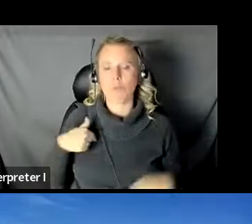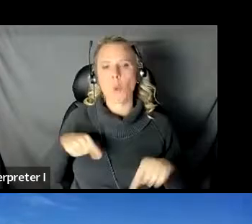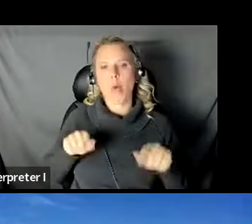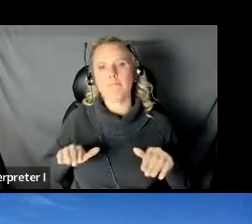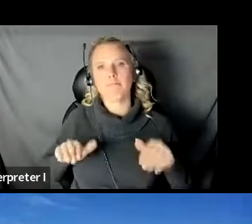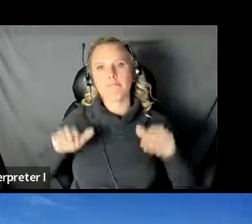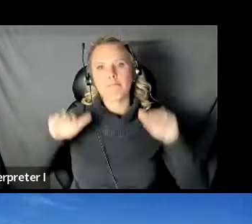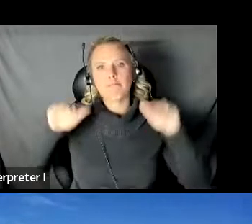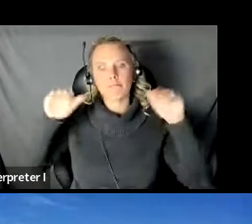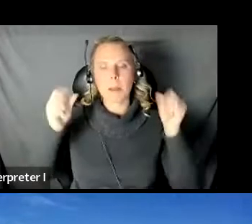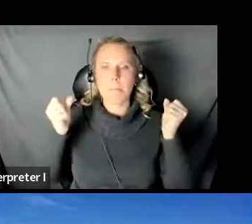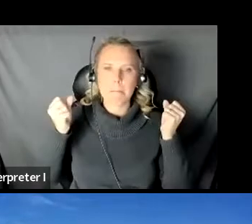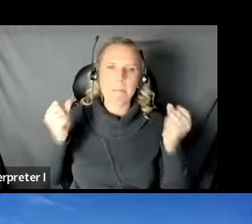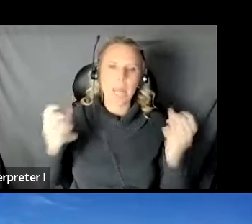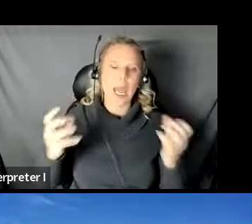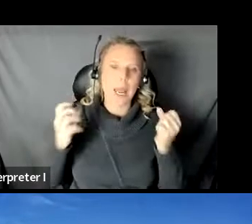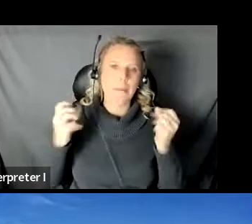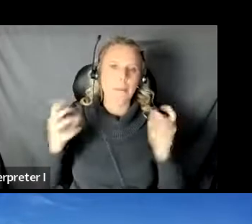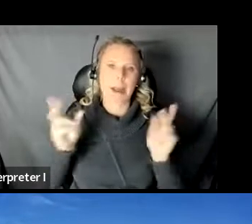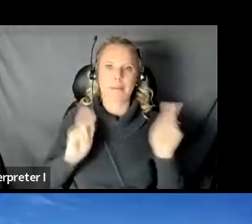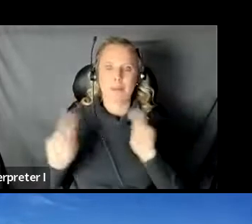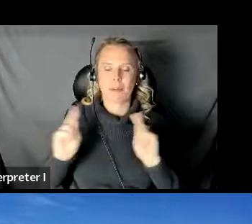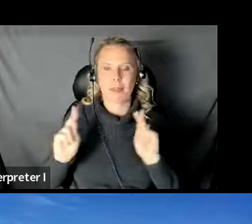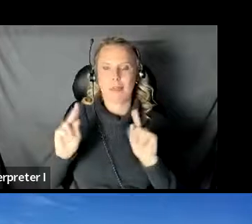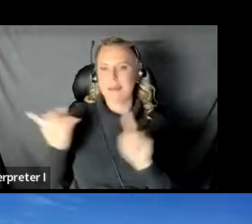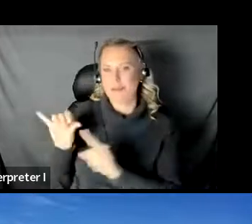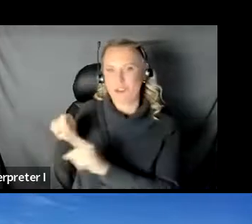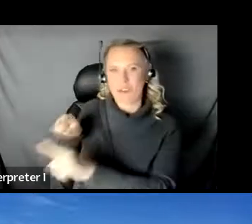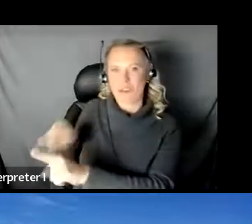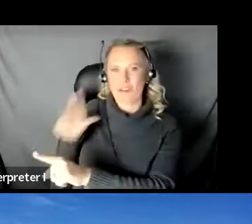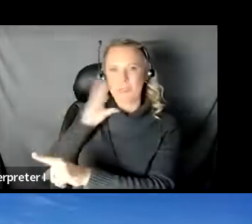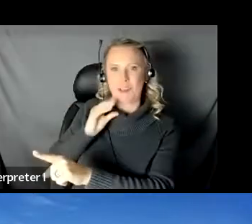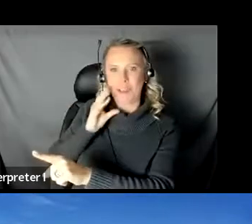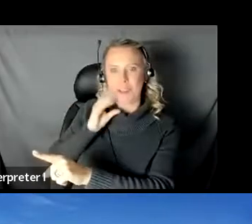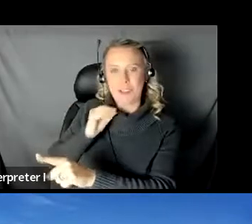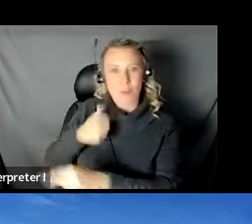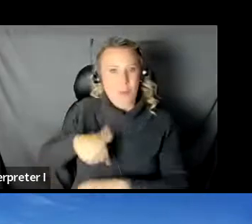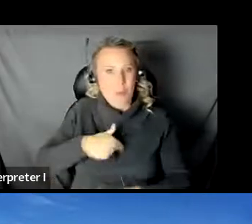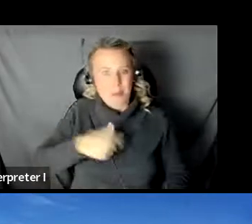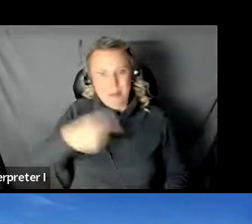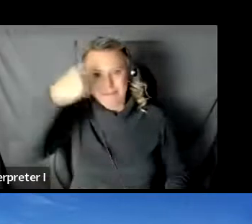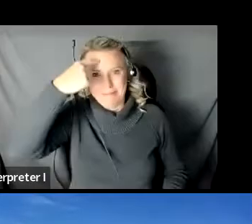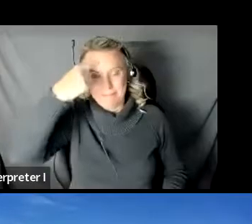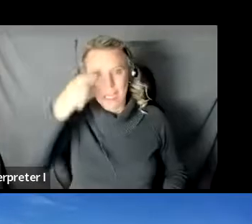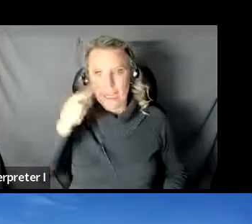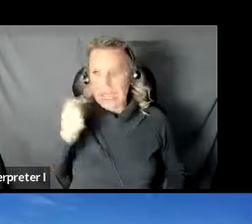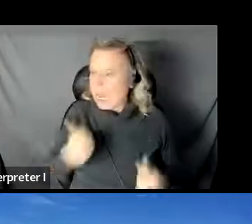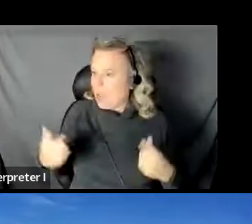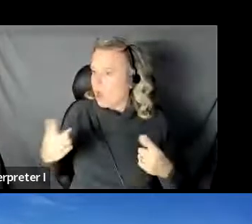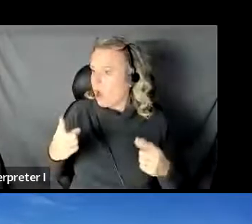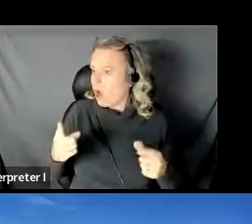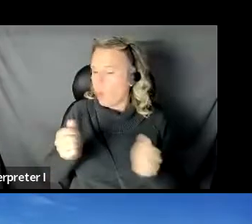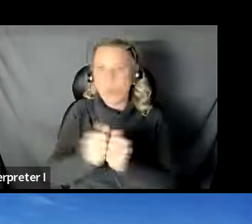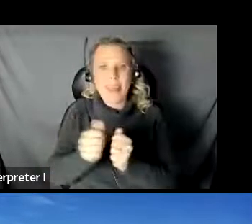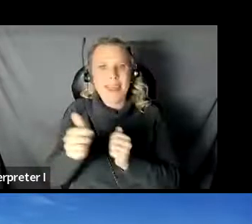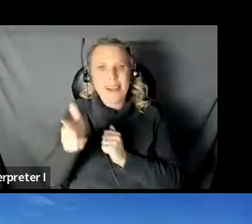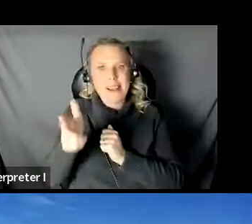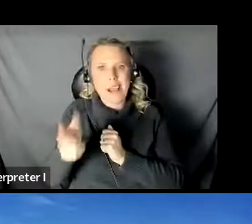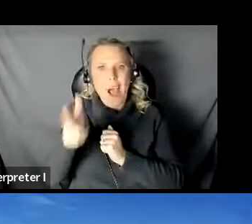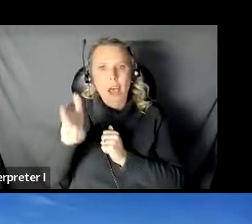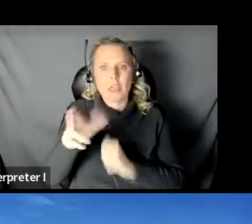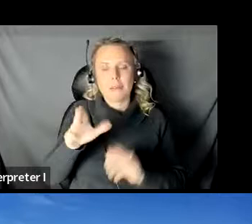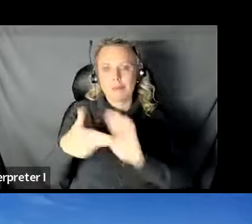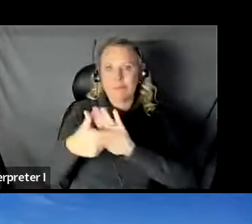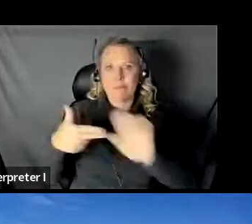I realized that there were a lot more people like Sam. And we might, in our heads, think of anybody who's carrying a gun as a